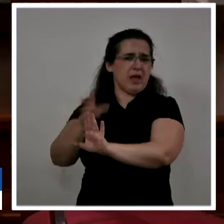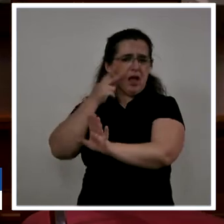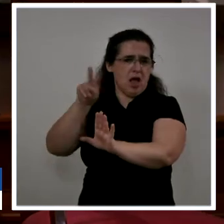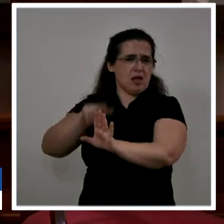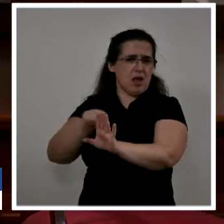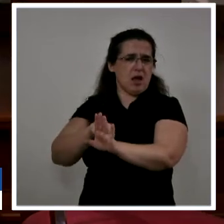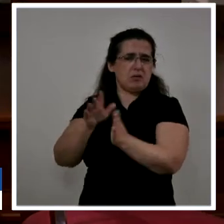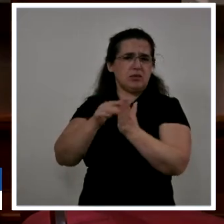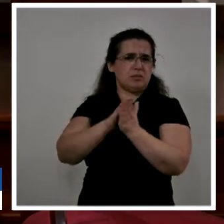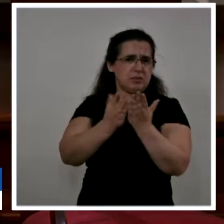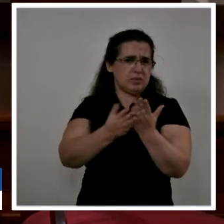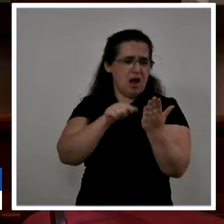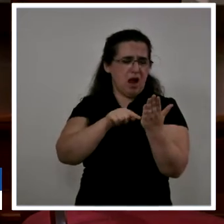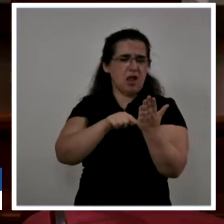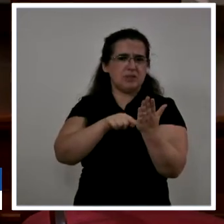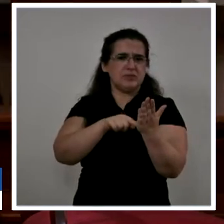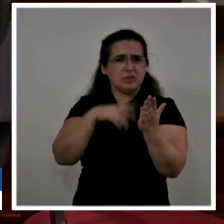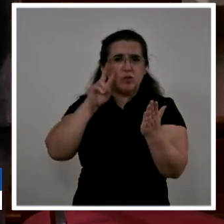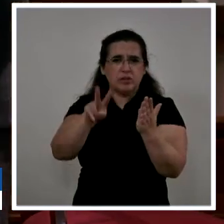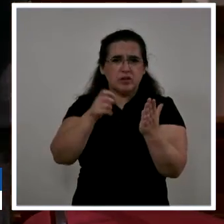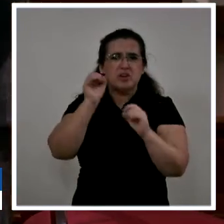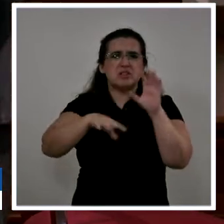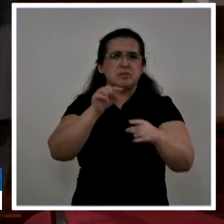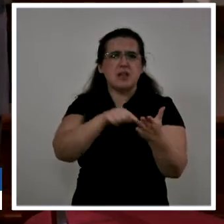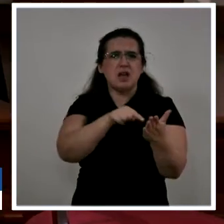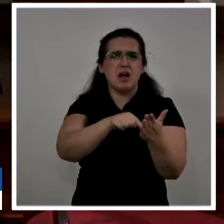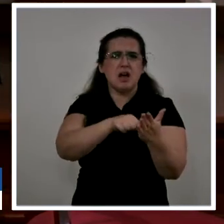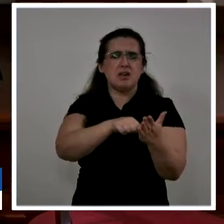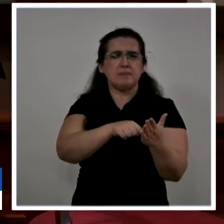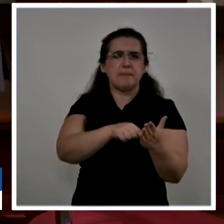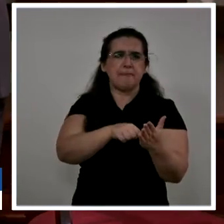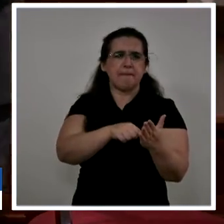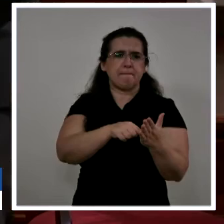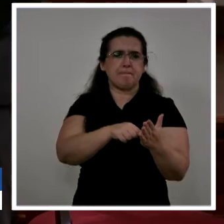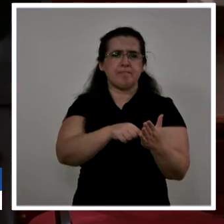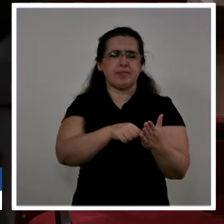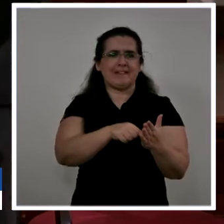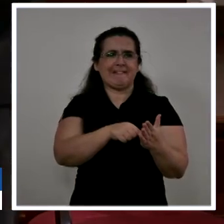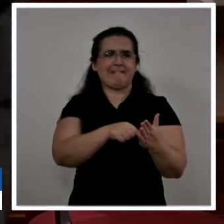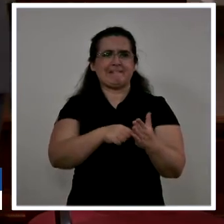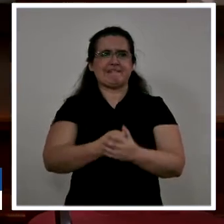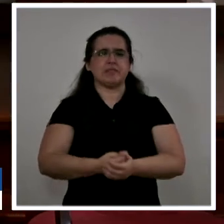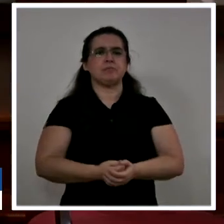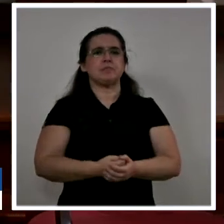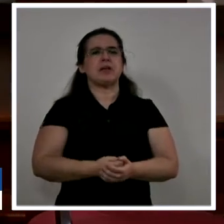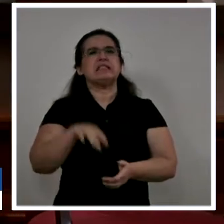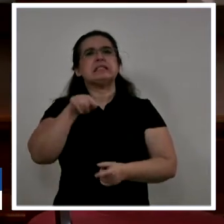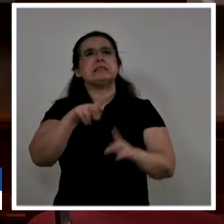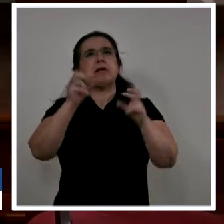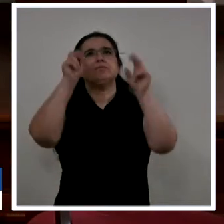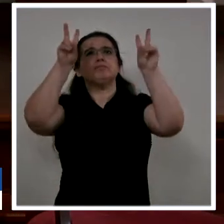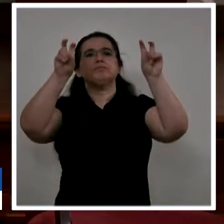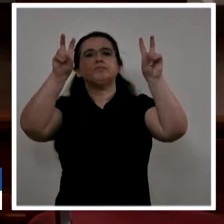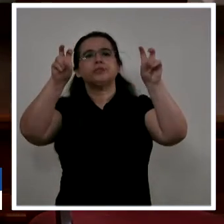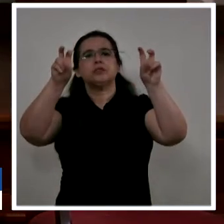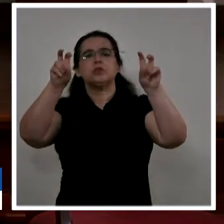there? E eles dizem, bom, estão a ver o que é que está a acontecer aqui. This is a quote from an atheist named C.J. Wurleman. Esta é uma citação de um